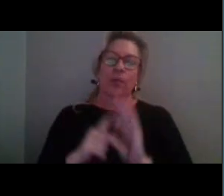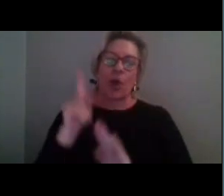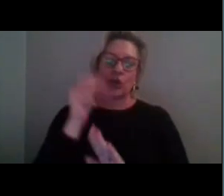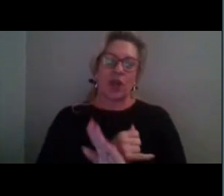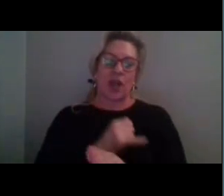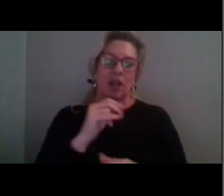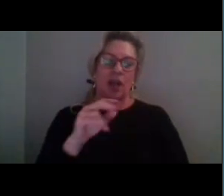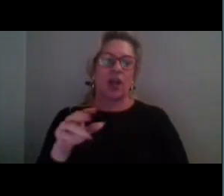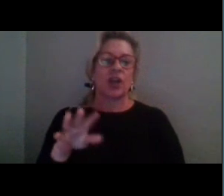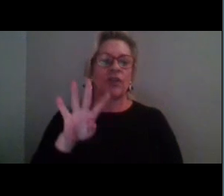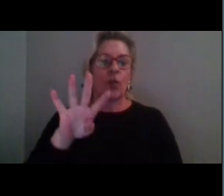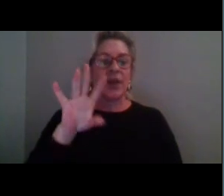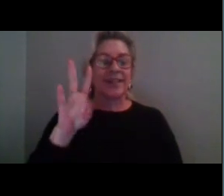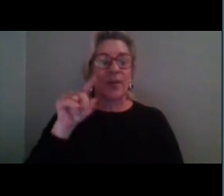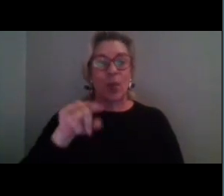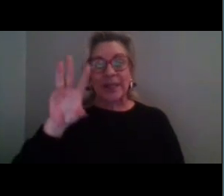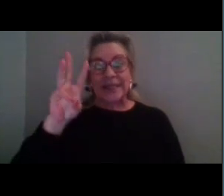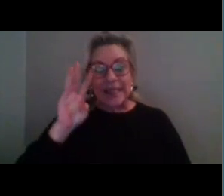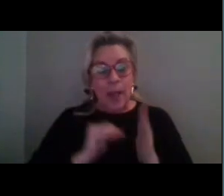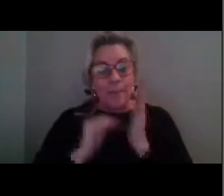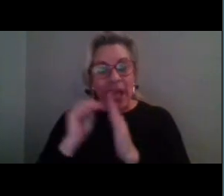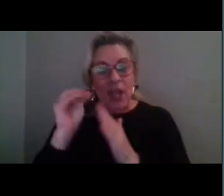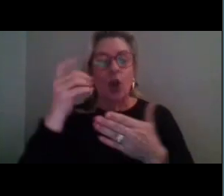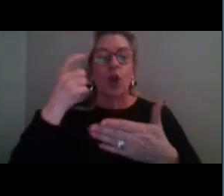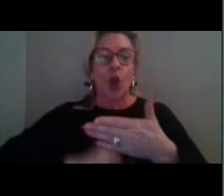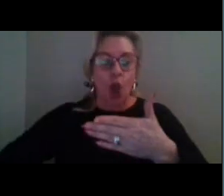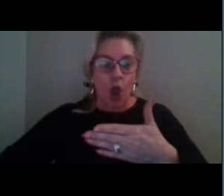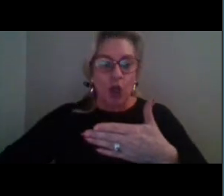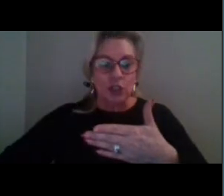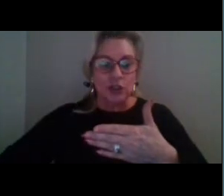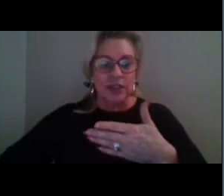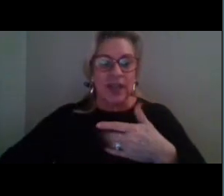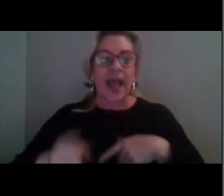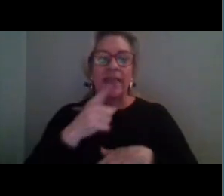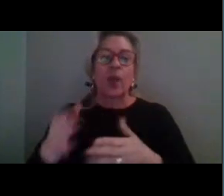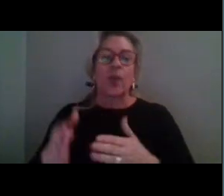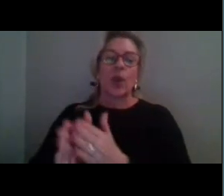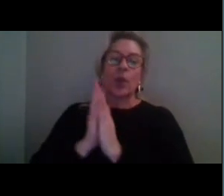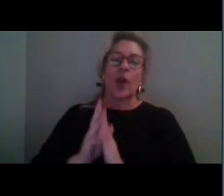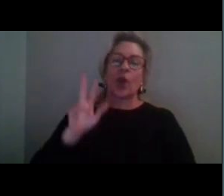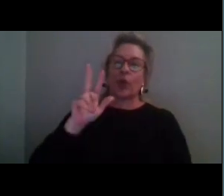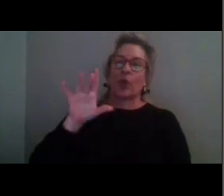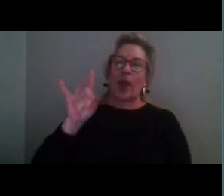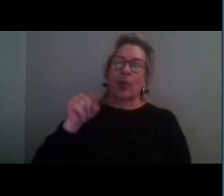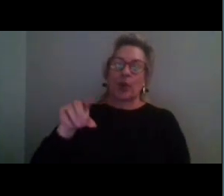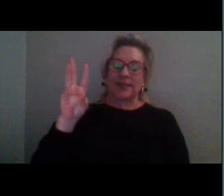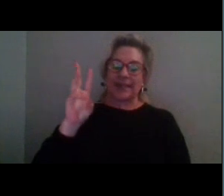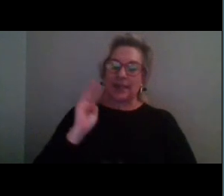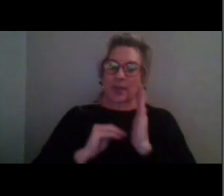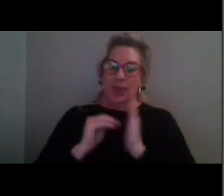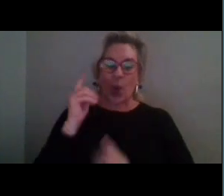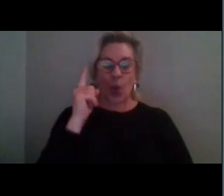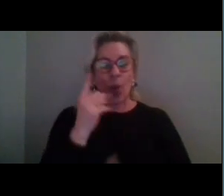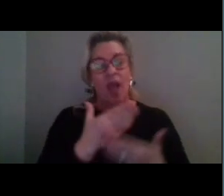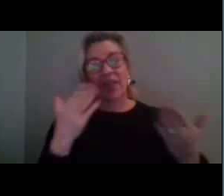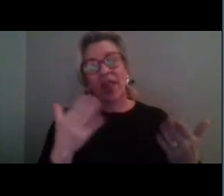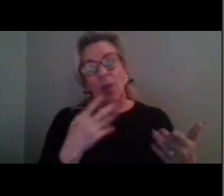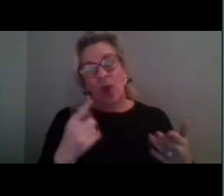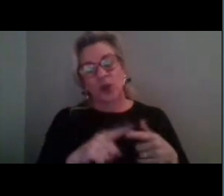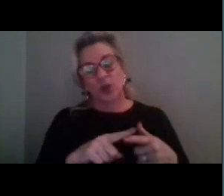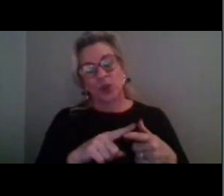of $47.6 million and HEP request of $38.6 million. And one of the things that I wanted